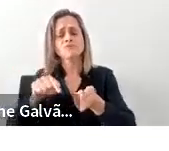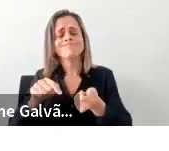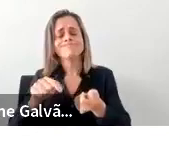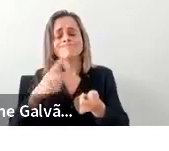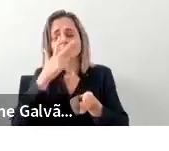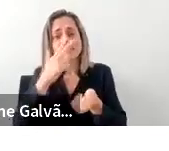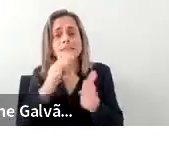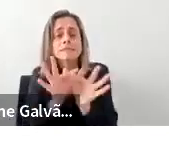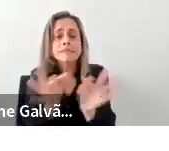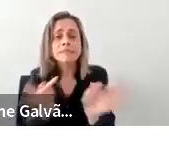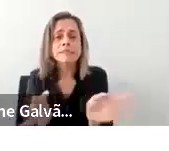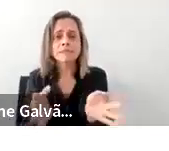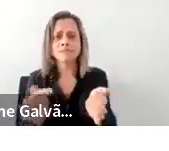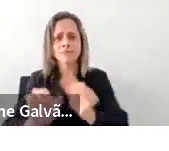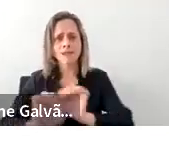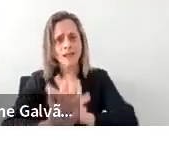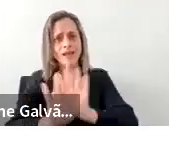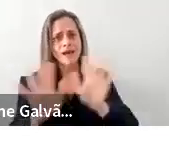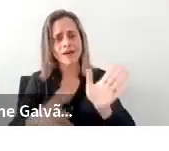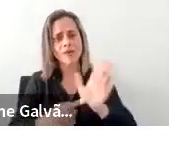in distribution, he says.